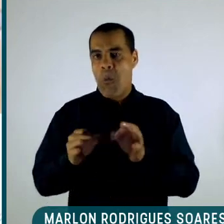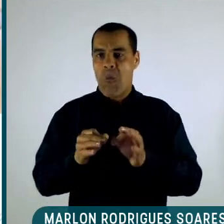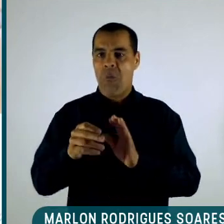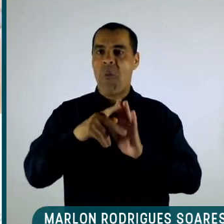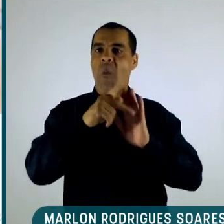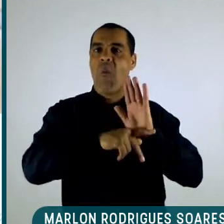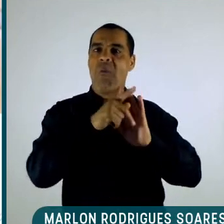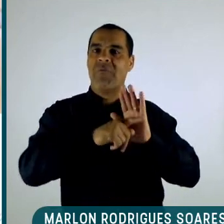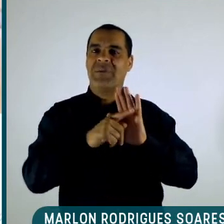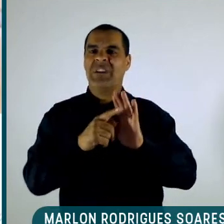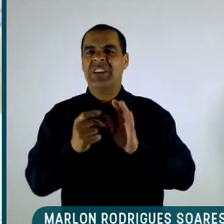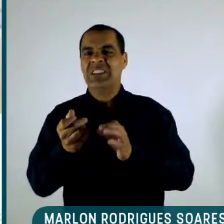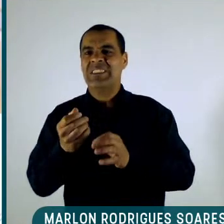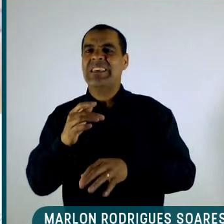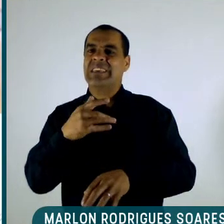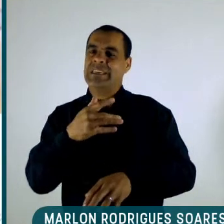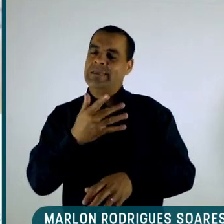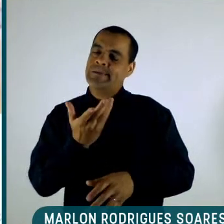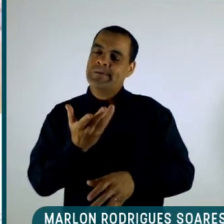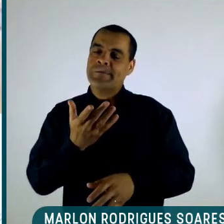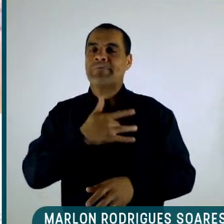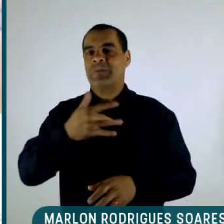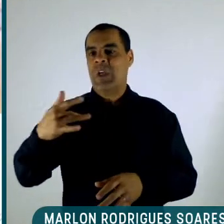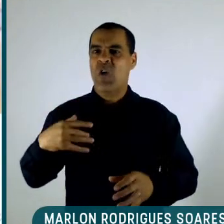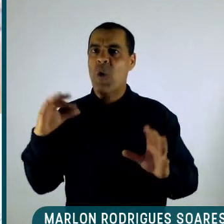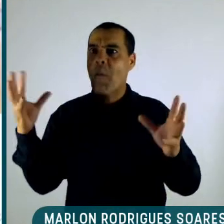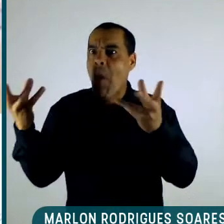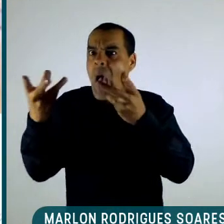wonderful health plan,